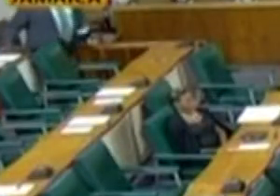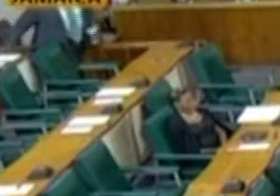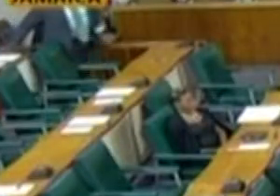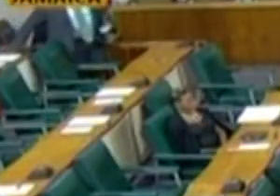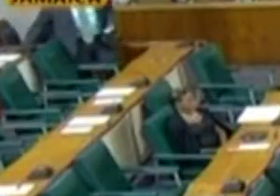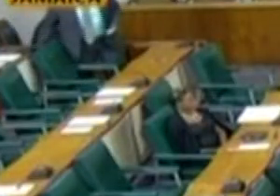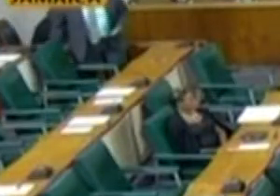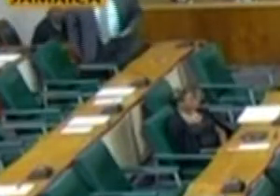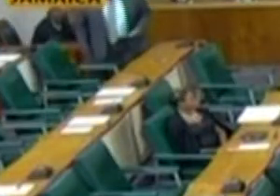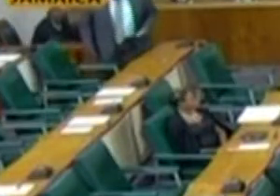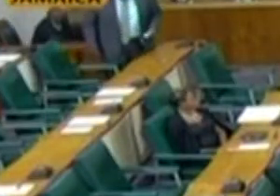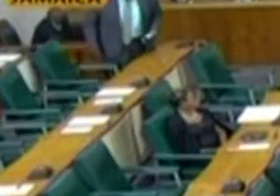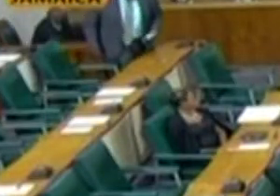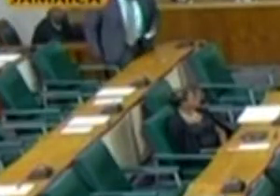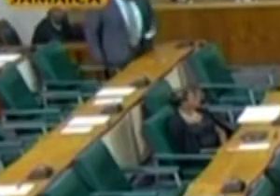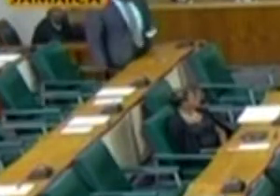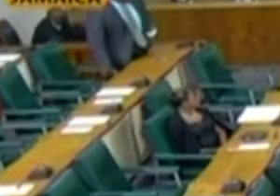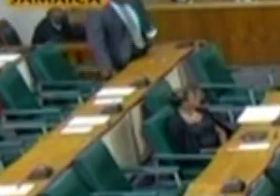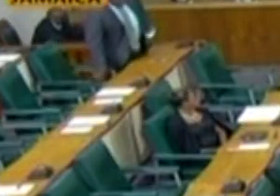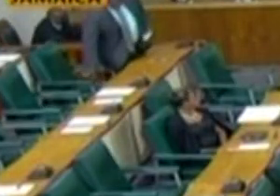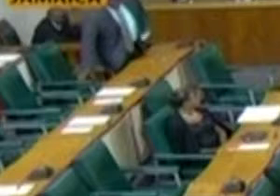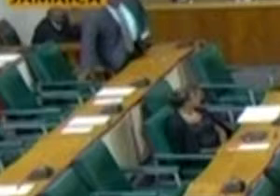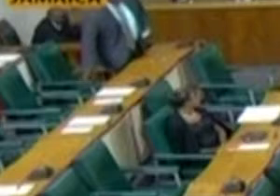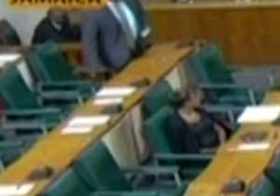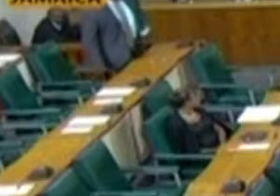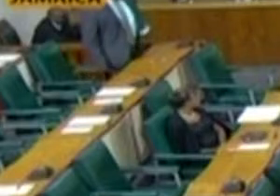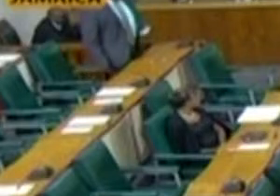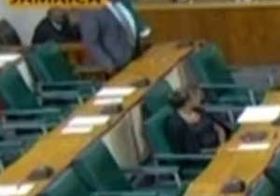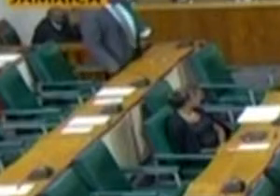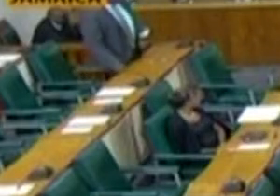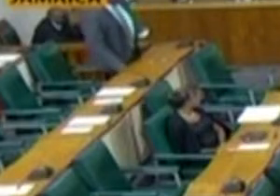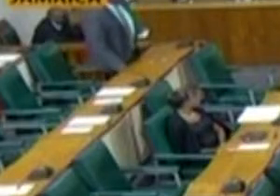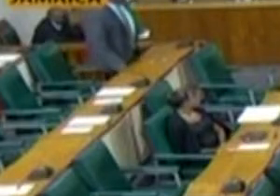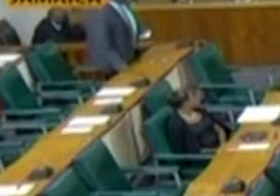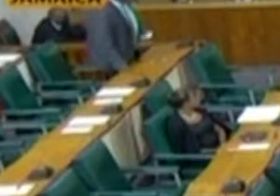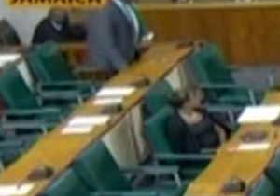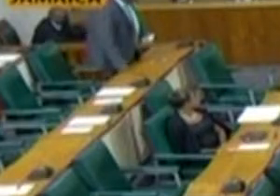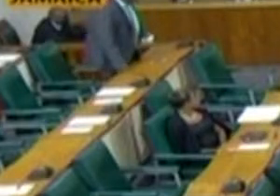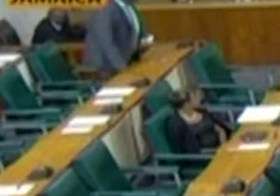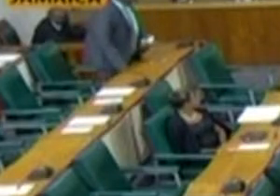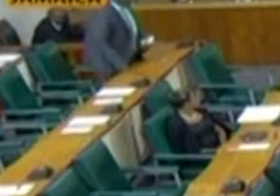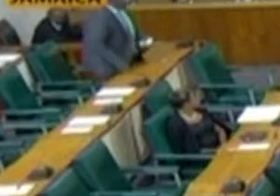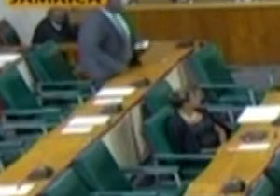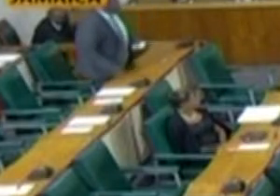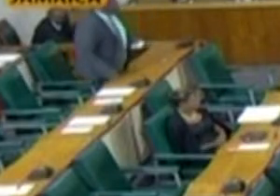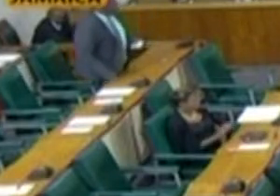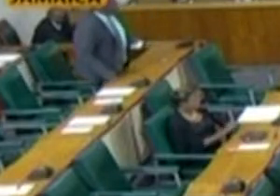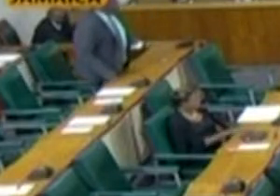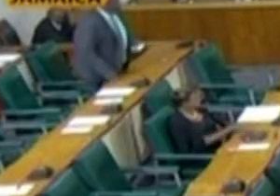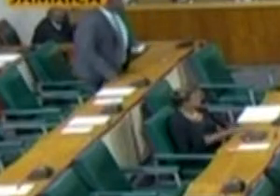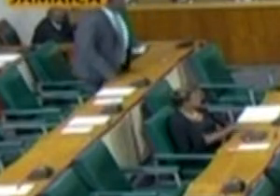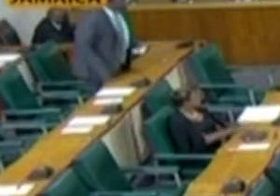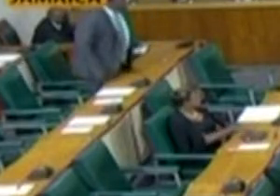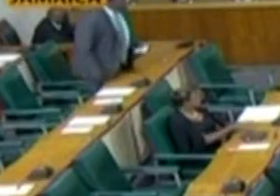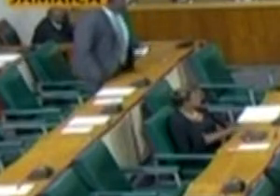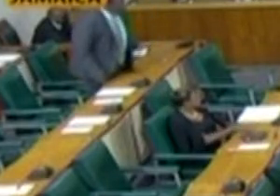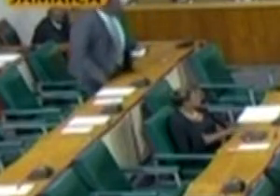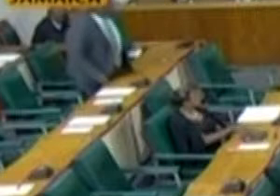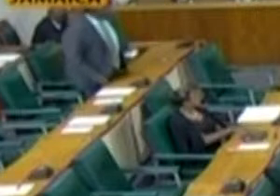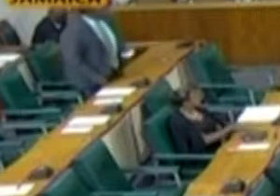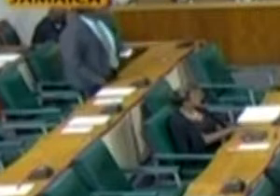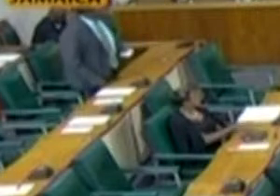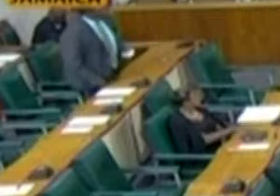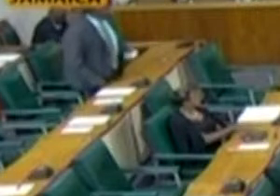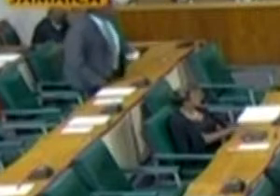this afternoon to the Honorable Catherine Ebanks Wilkes, Member of Parliament